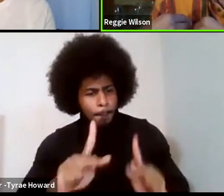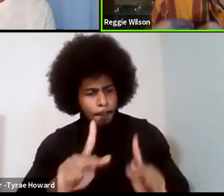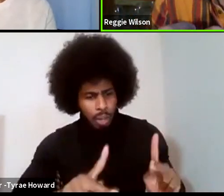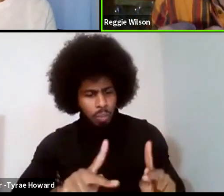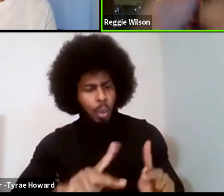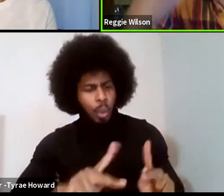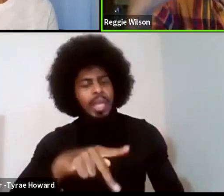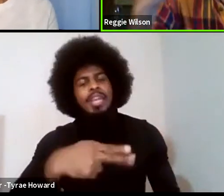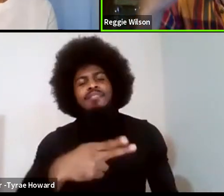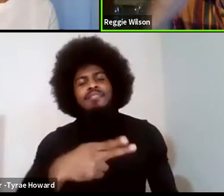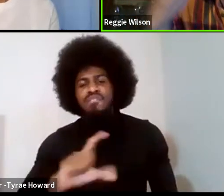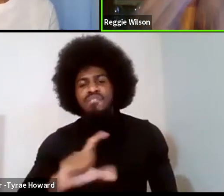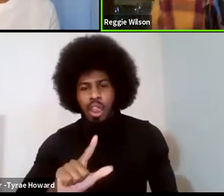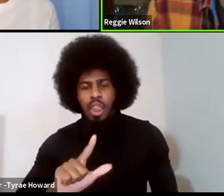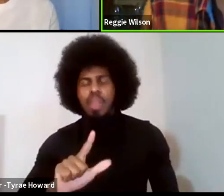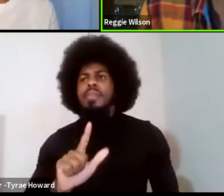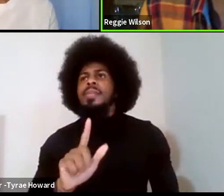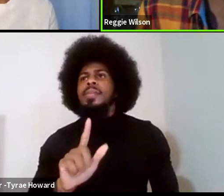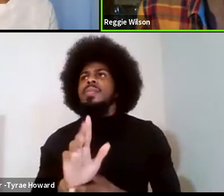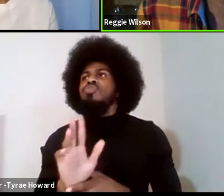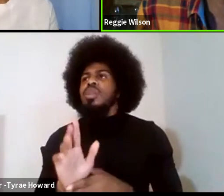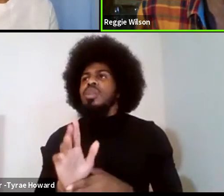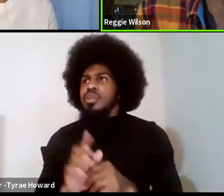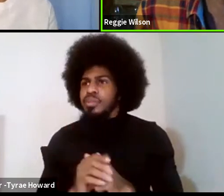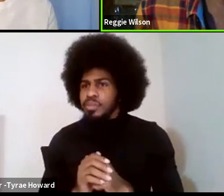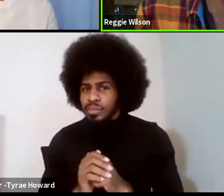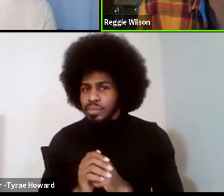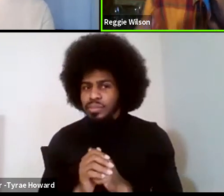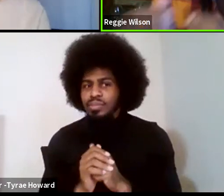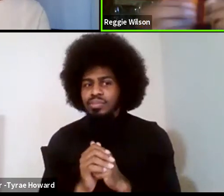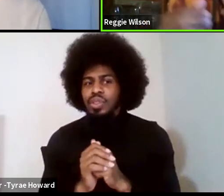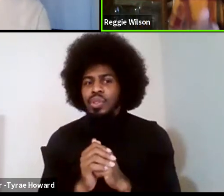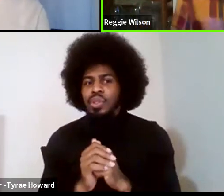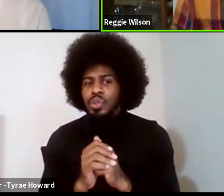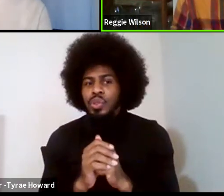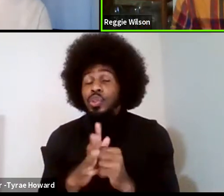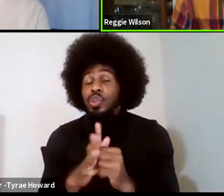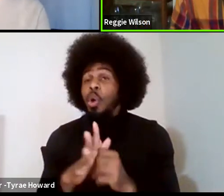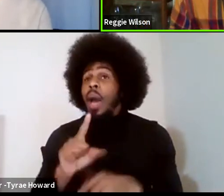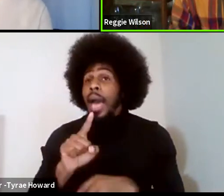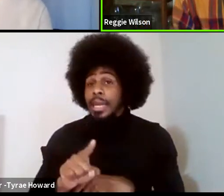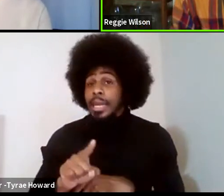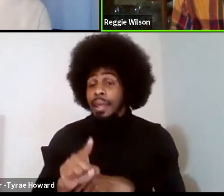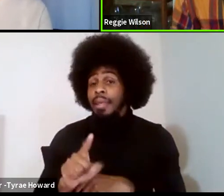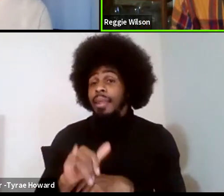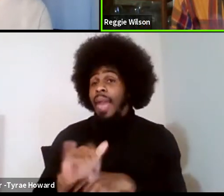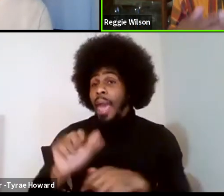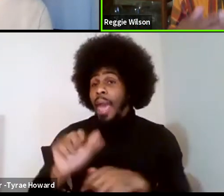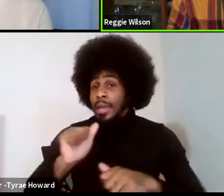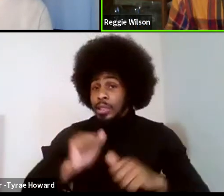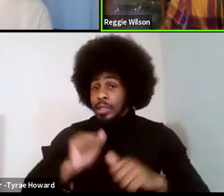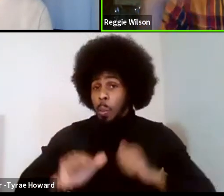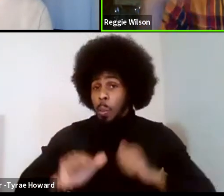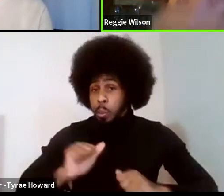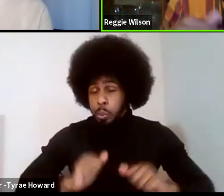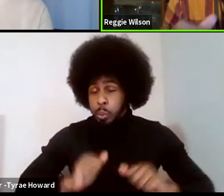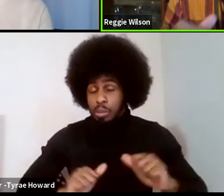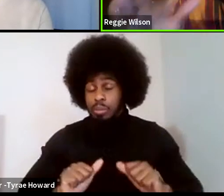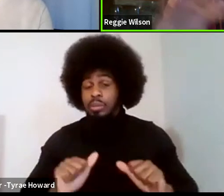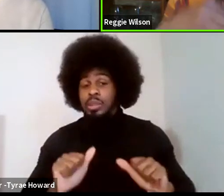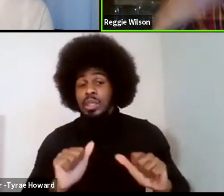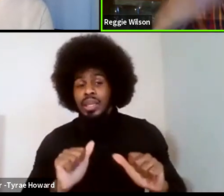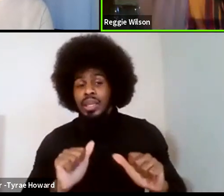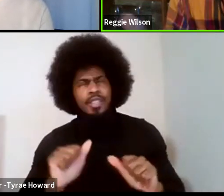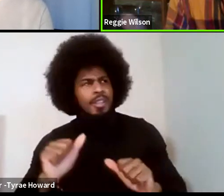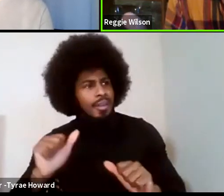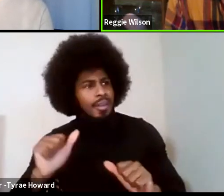was able to do, they stood shaking while others began to shout at the Church of the Advocate, thinking about its history, about